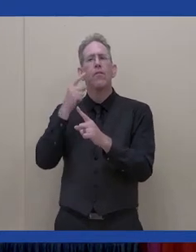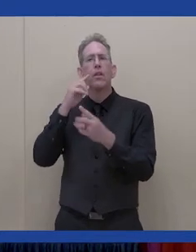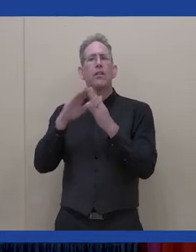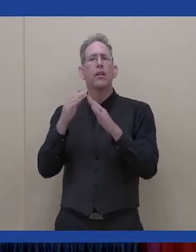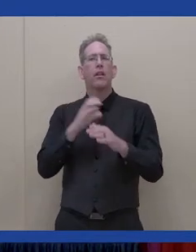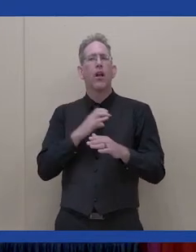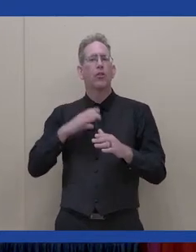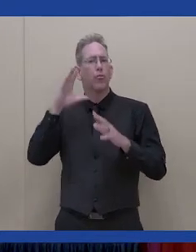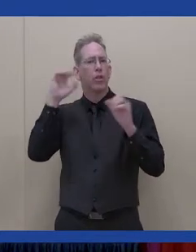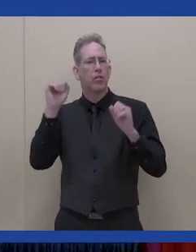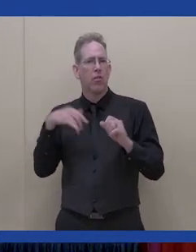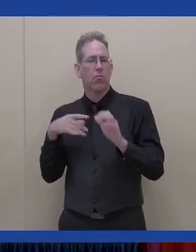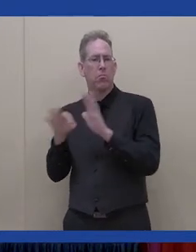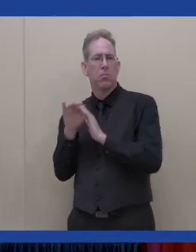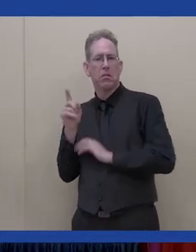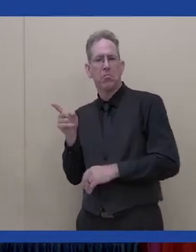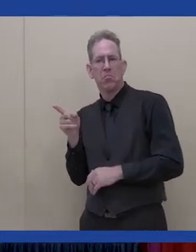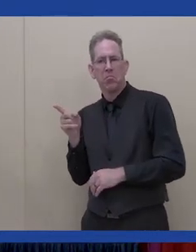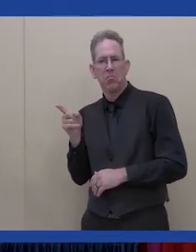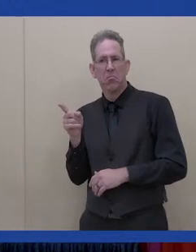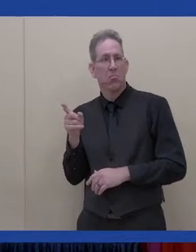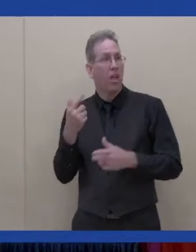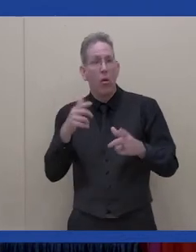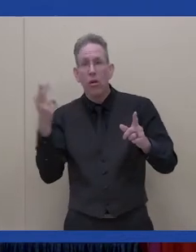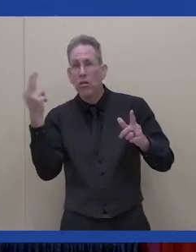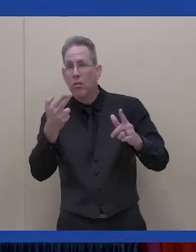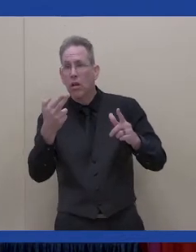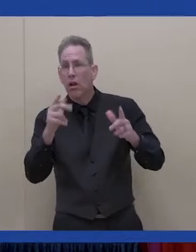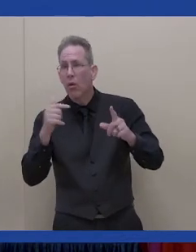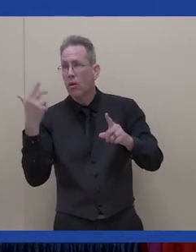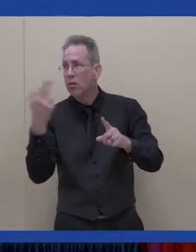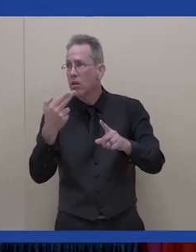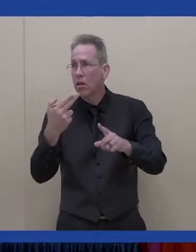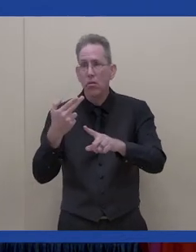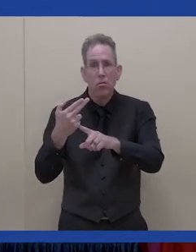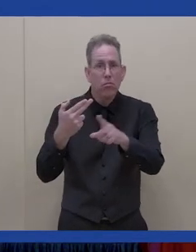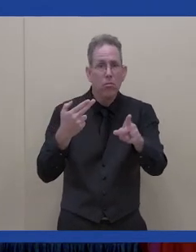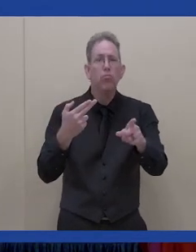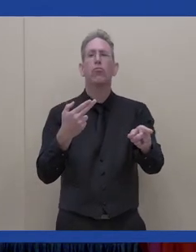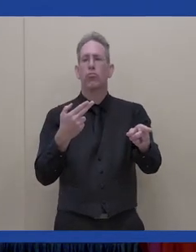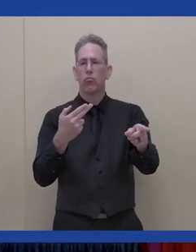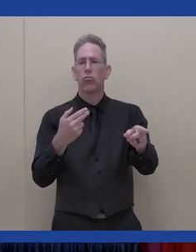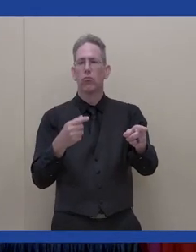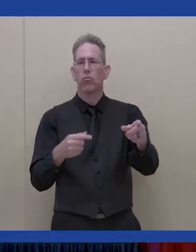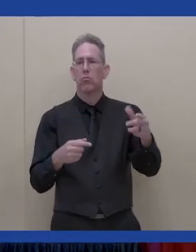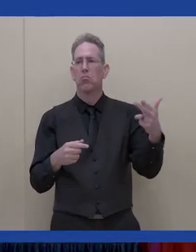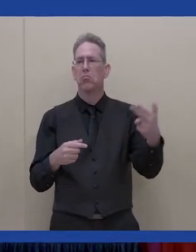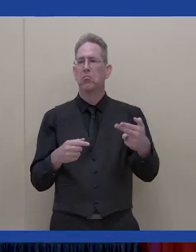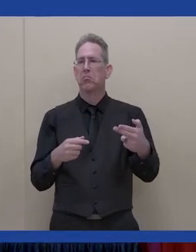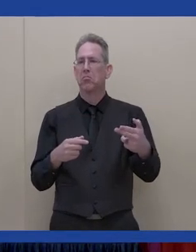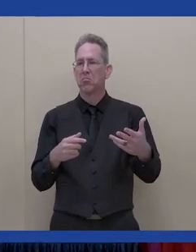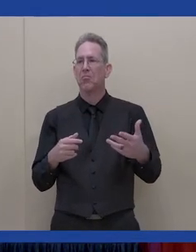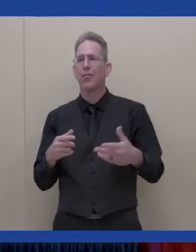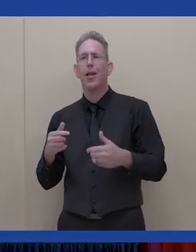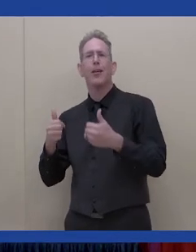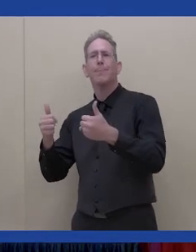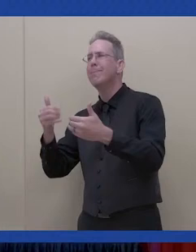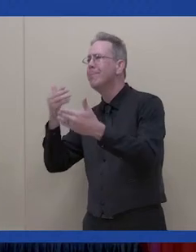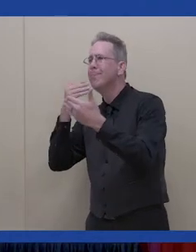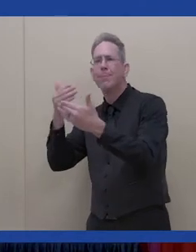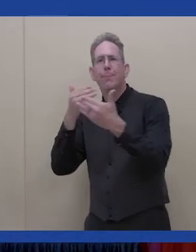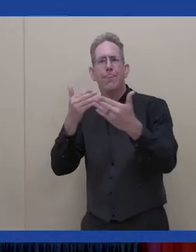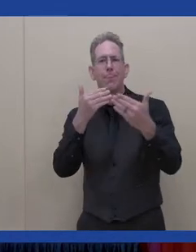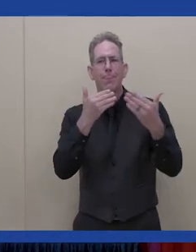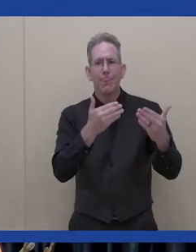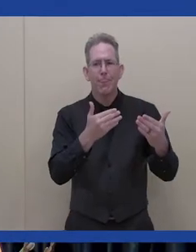there a second to the motion? Yes, and the second. Go ahead, Councilor. Thank you.